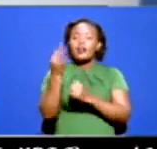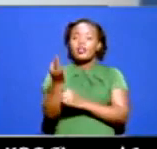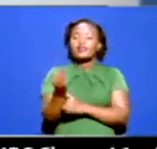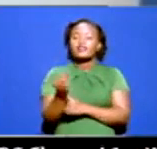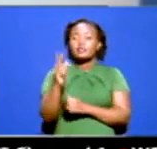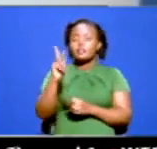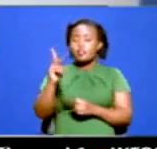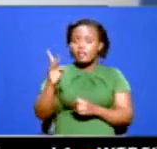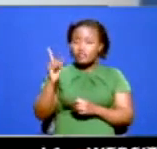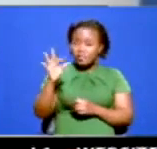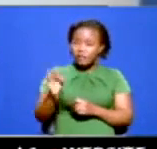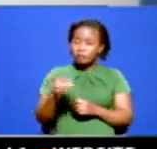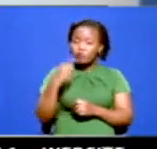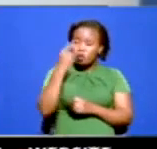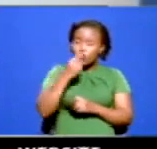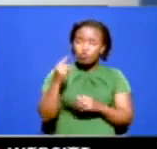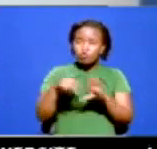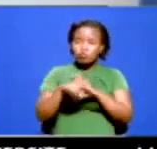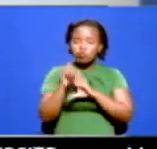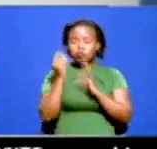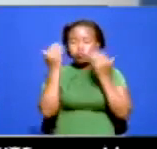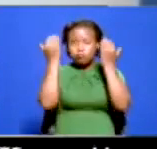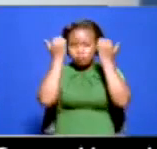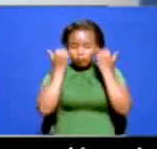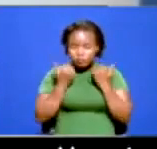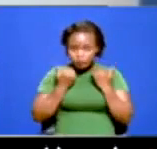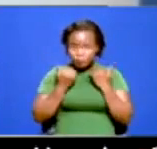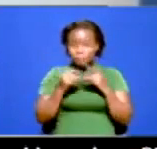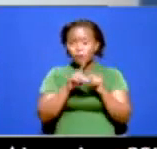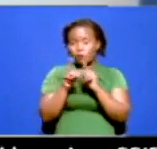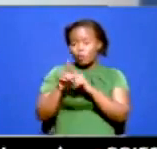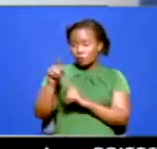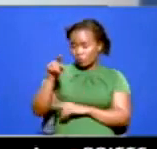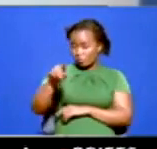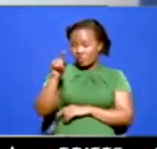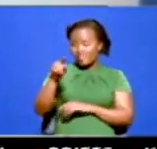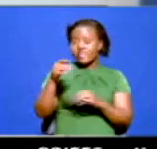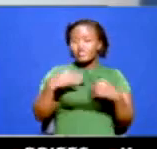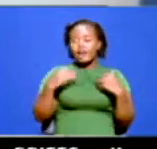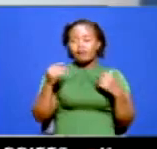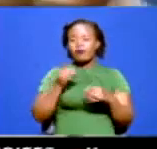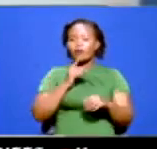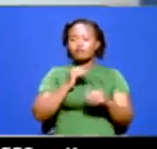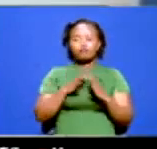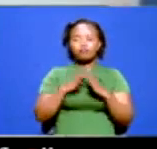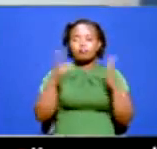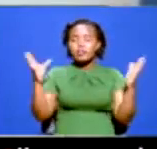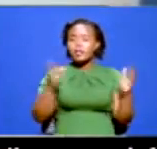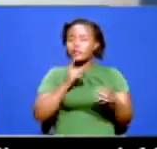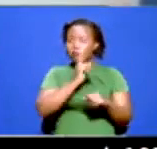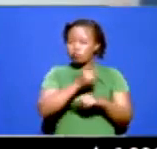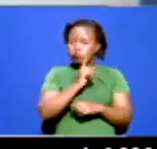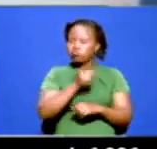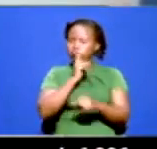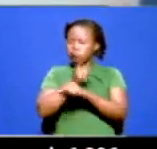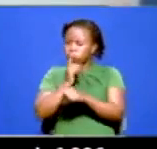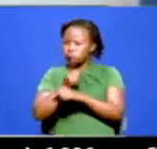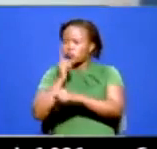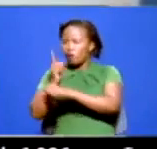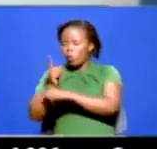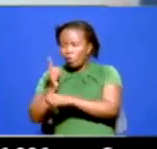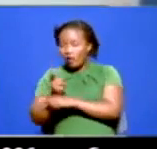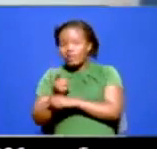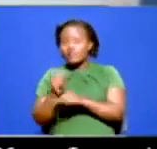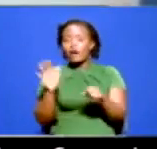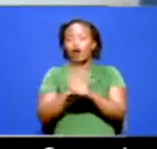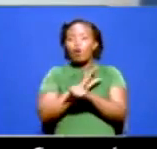for that court-martial. And that has sent a very, very strong signal across the entire force, that it